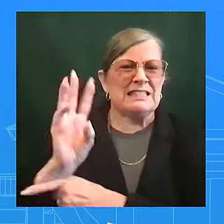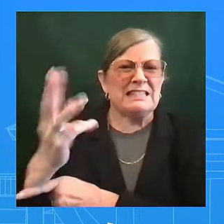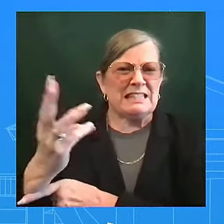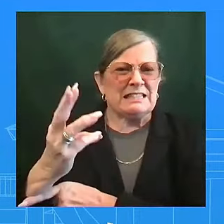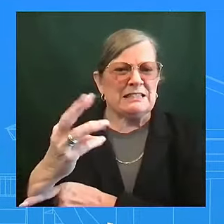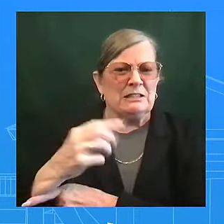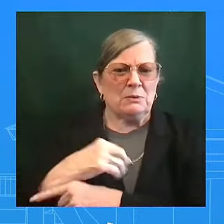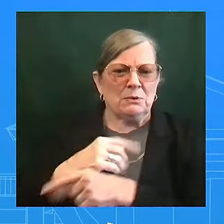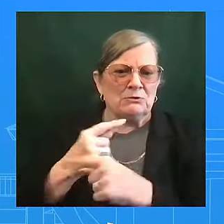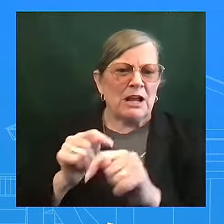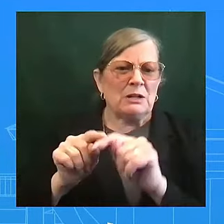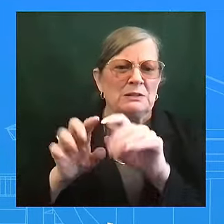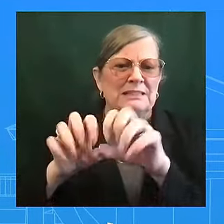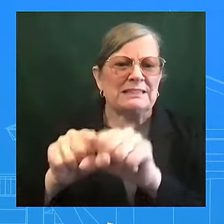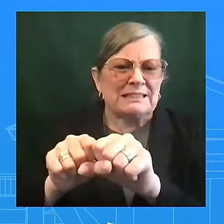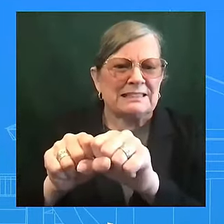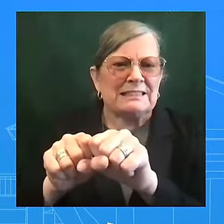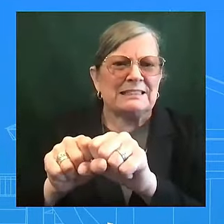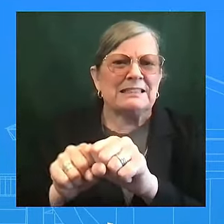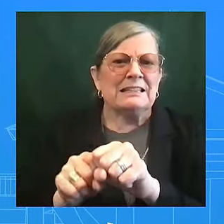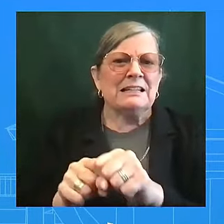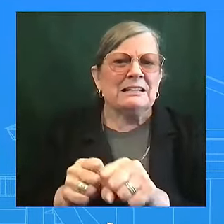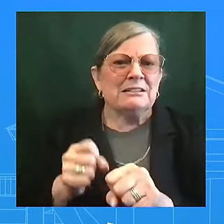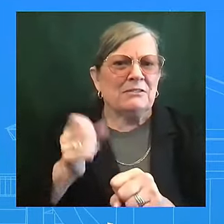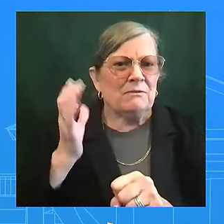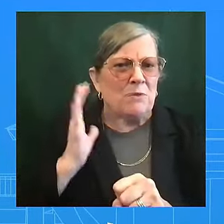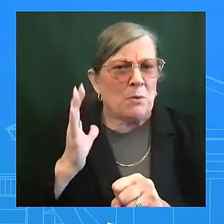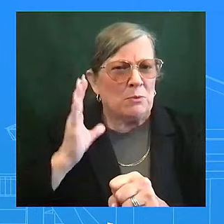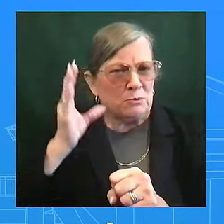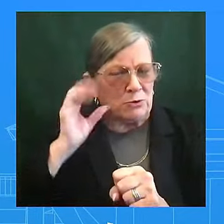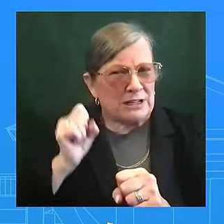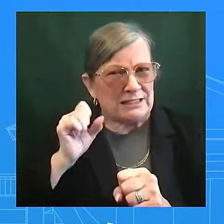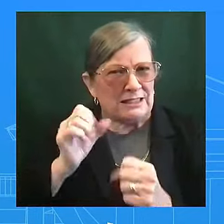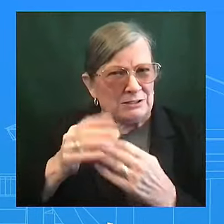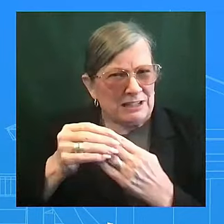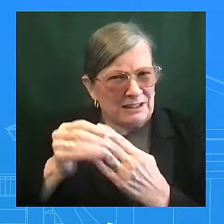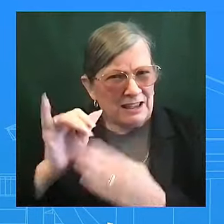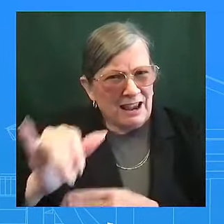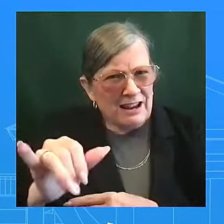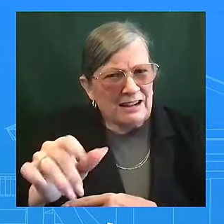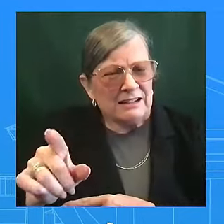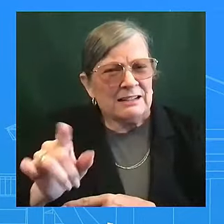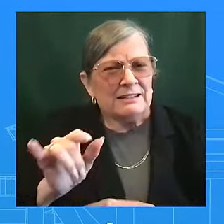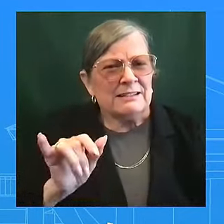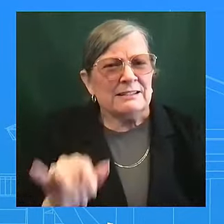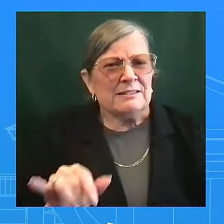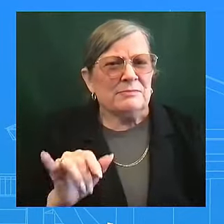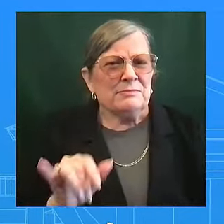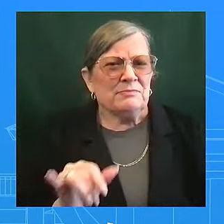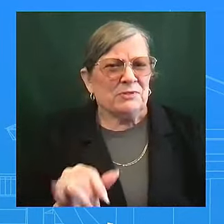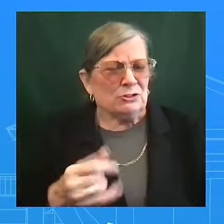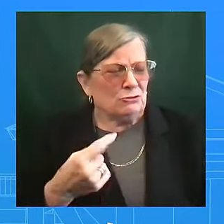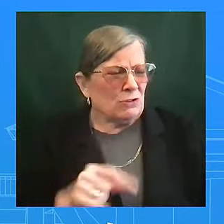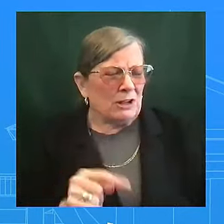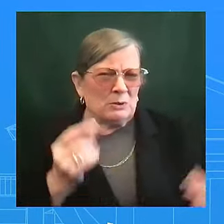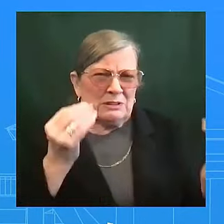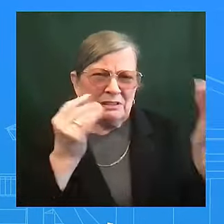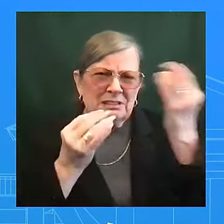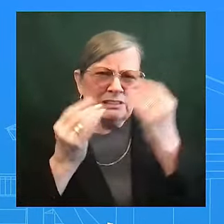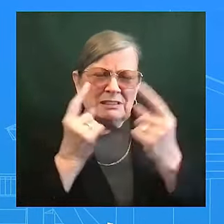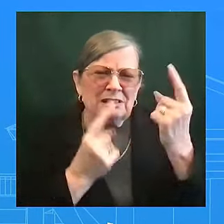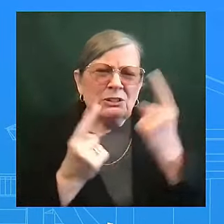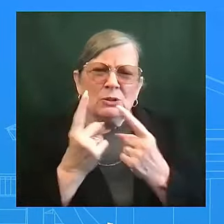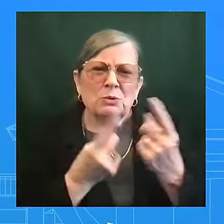so, and you think about today, where we are today, 3.5 years later, we're leading the